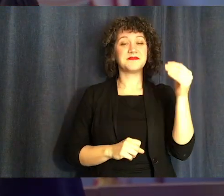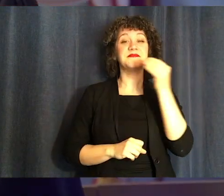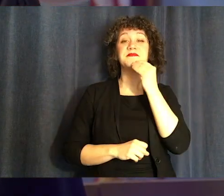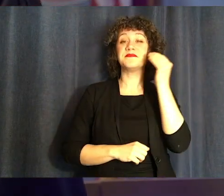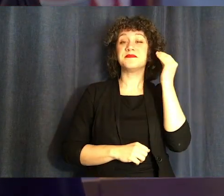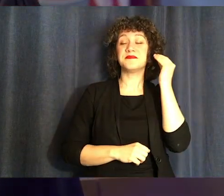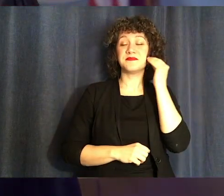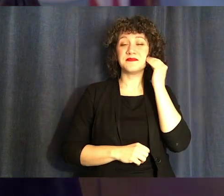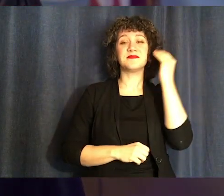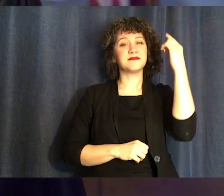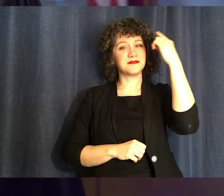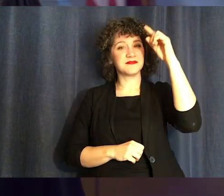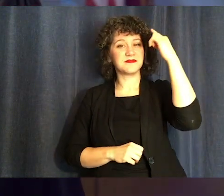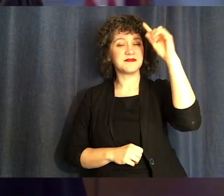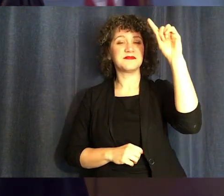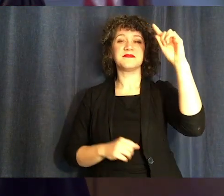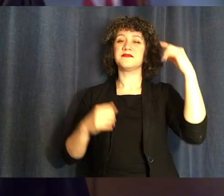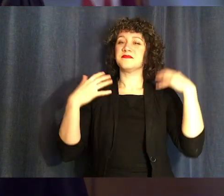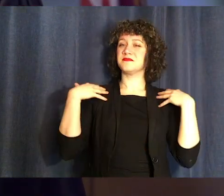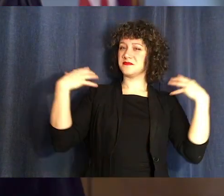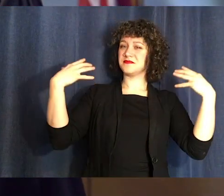the home of the